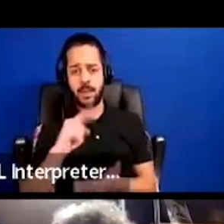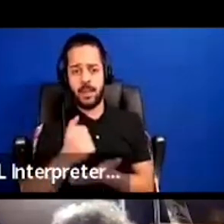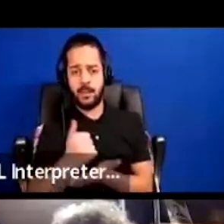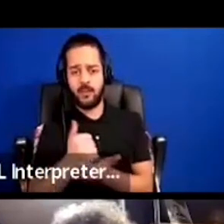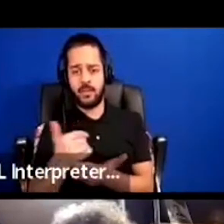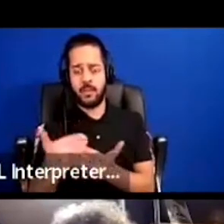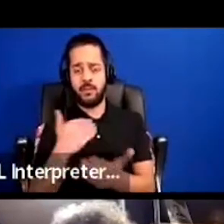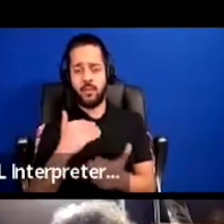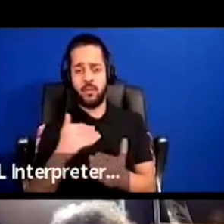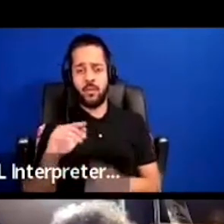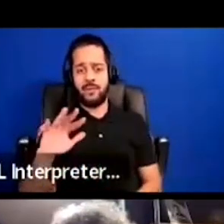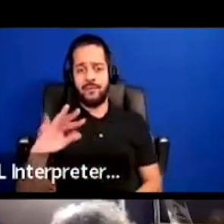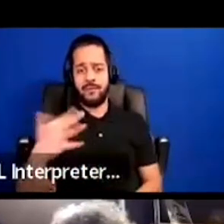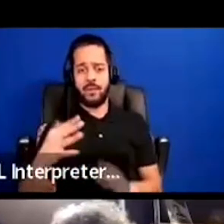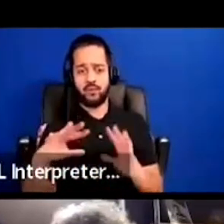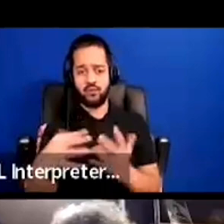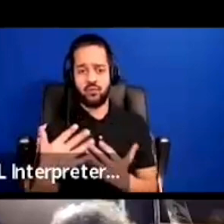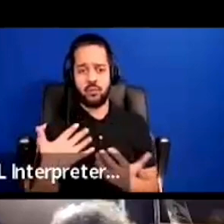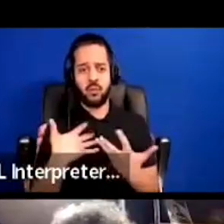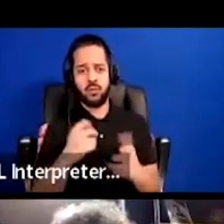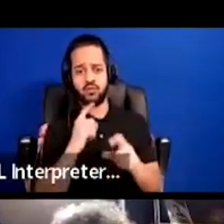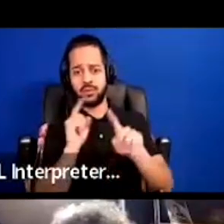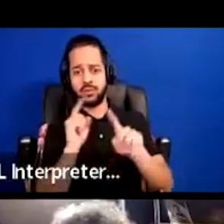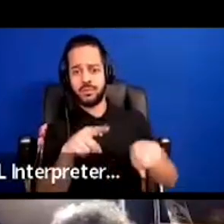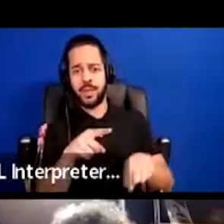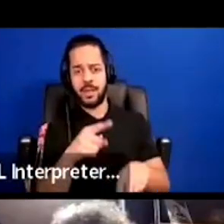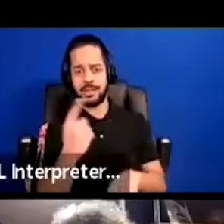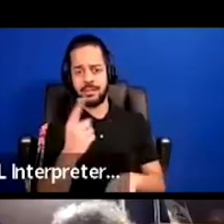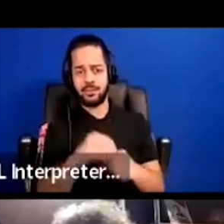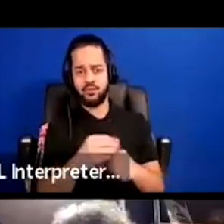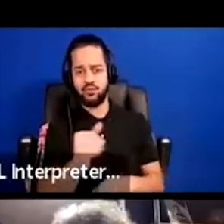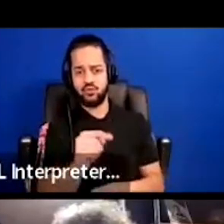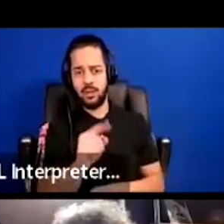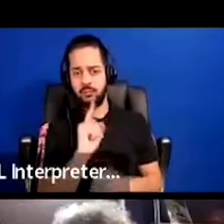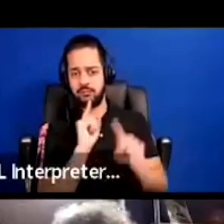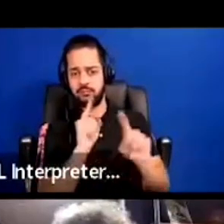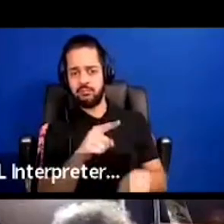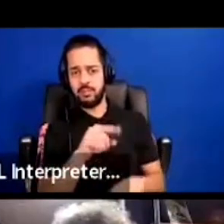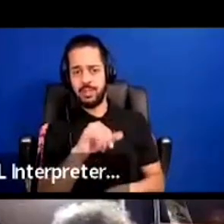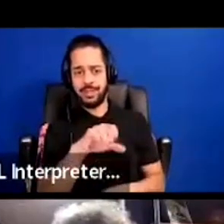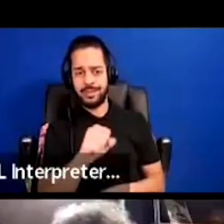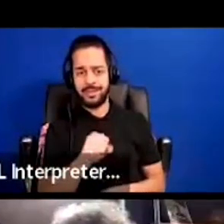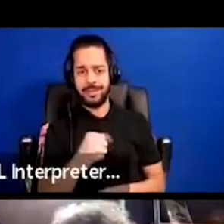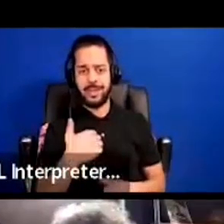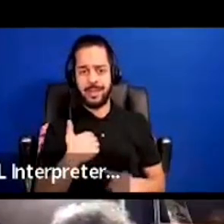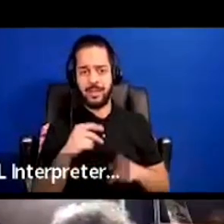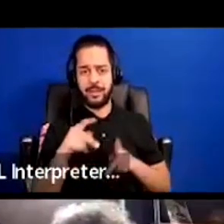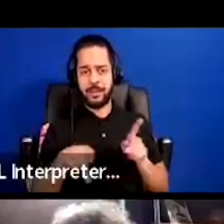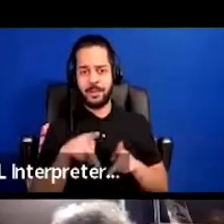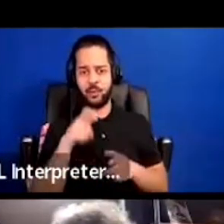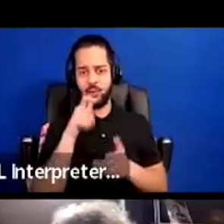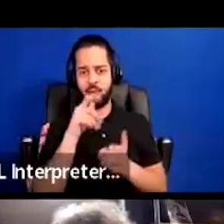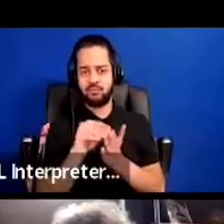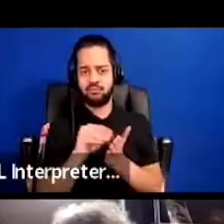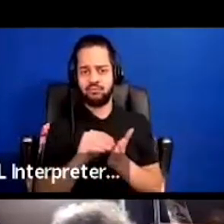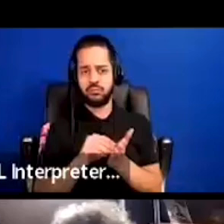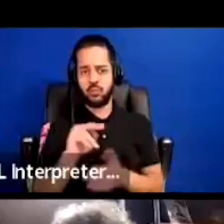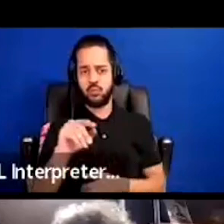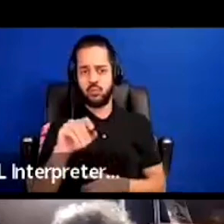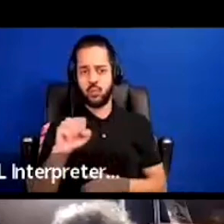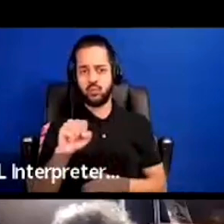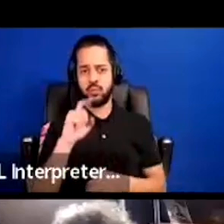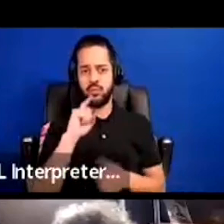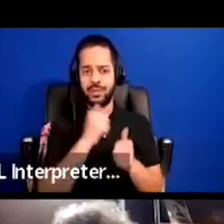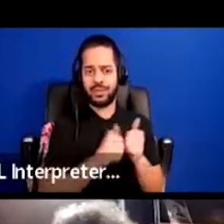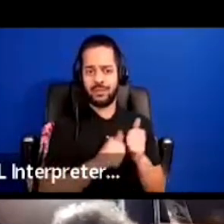group 5, I just wanted to respond to something in the chat that, yes, we did have folks taking notes in each of the groups. We